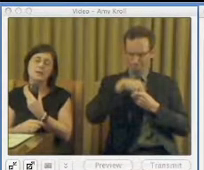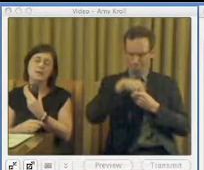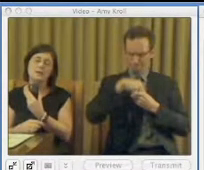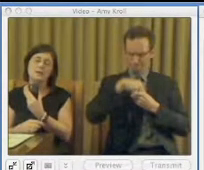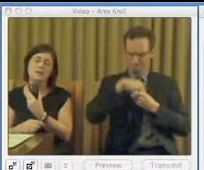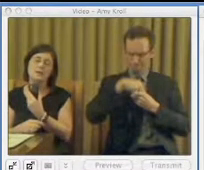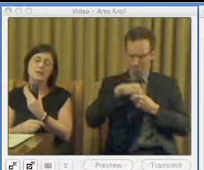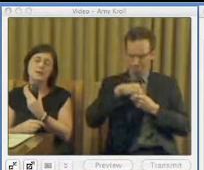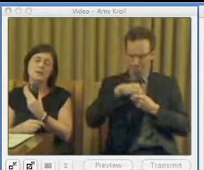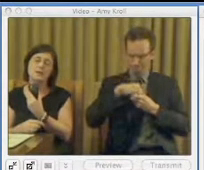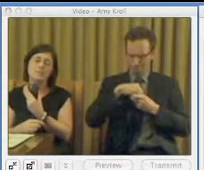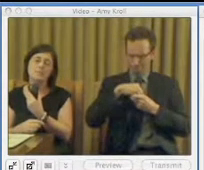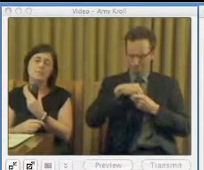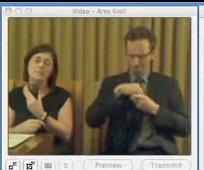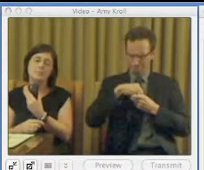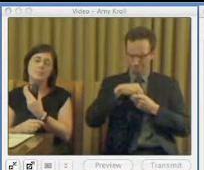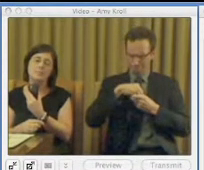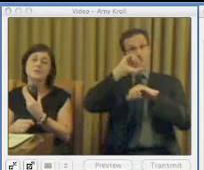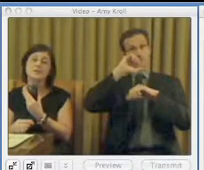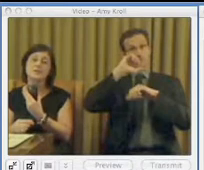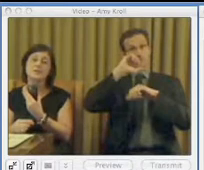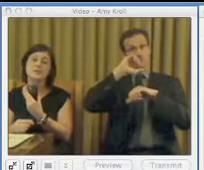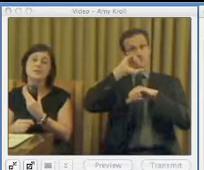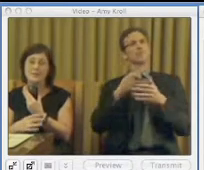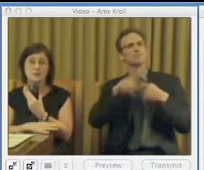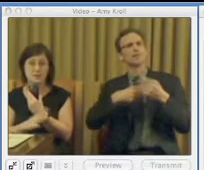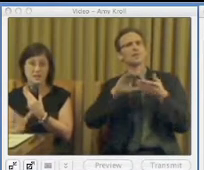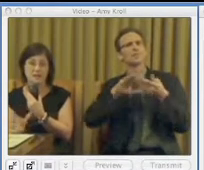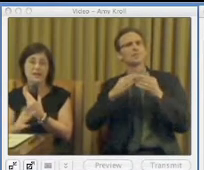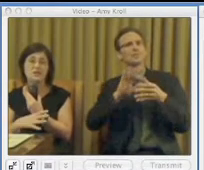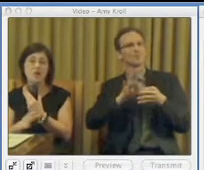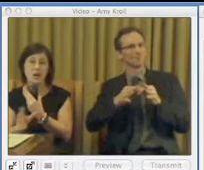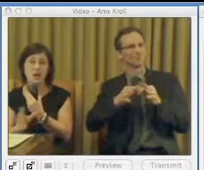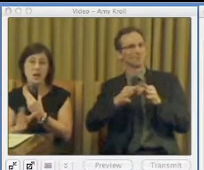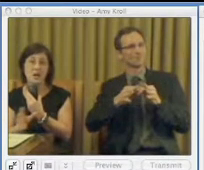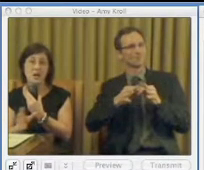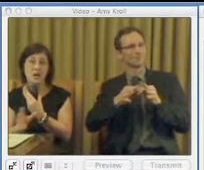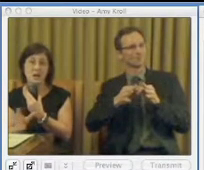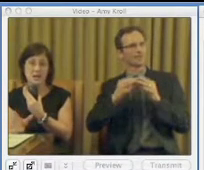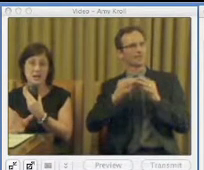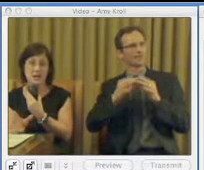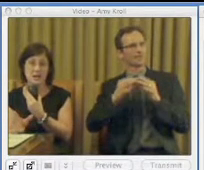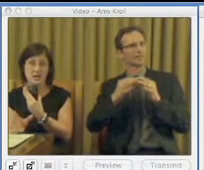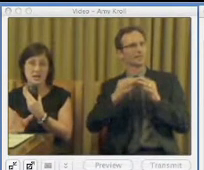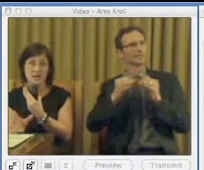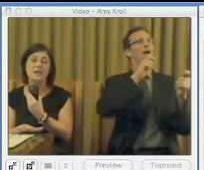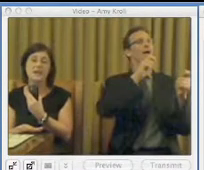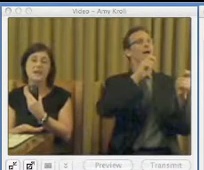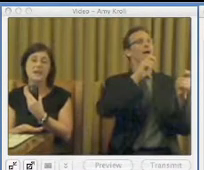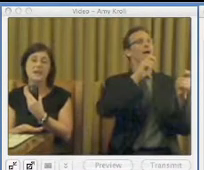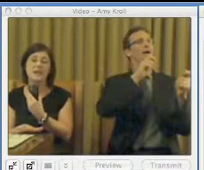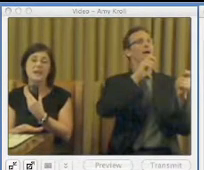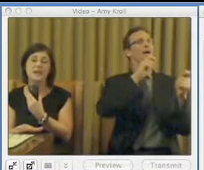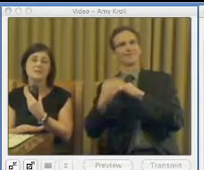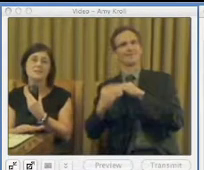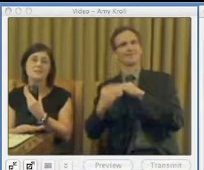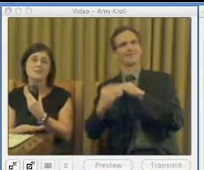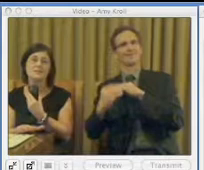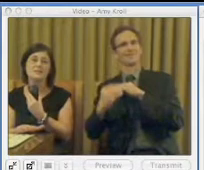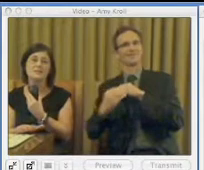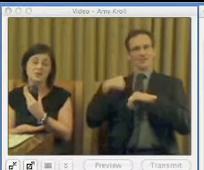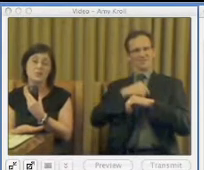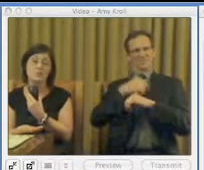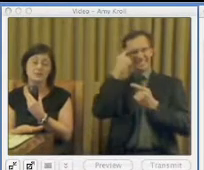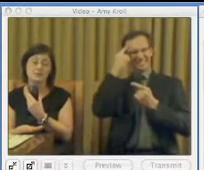the paradigm, if you like, around community interpreting has shifted, has changed, and has influenced our